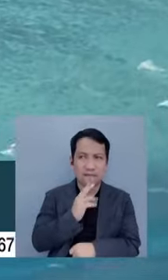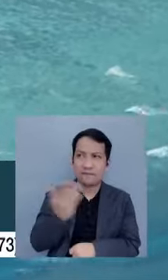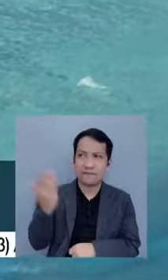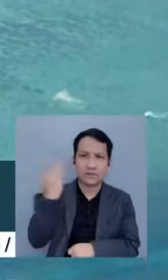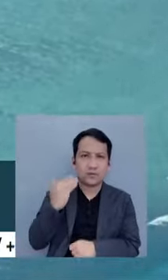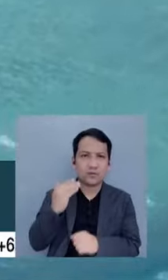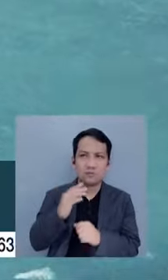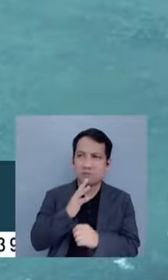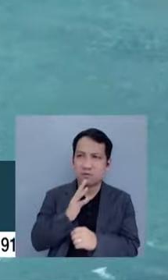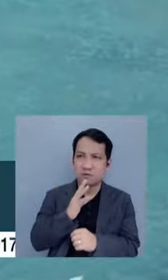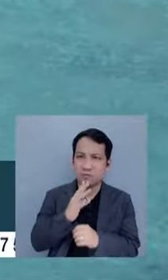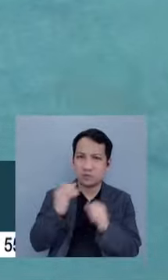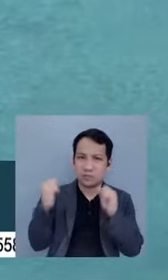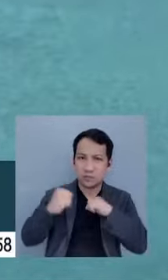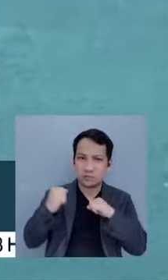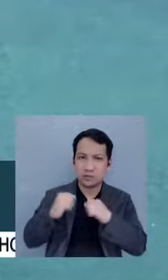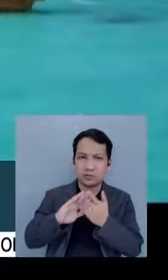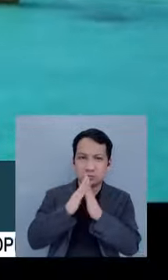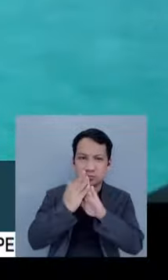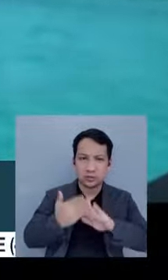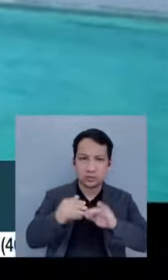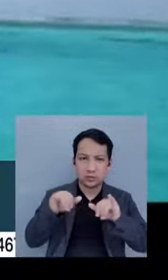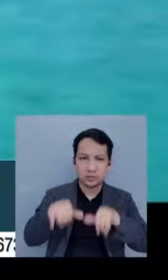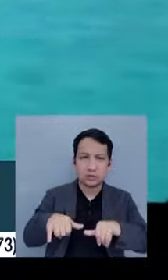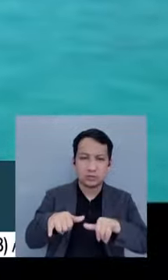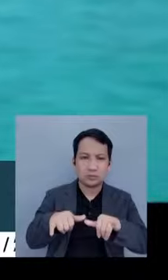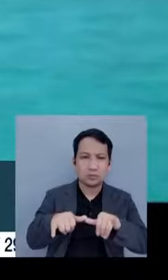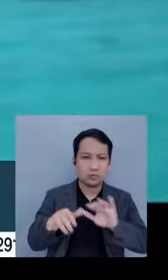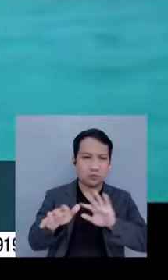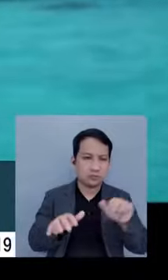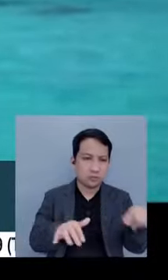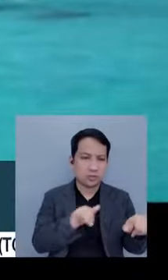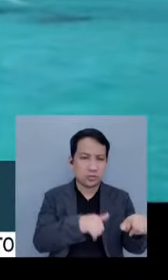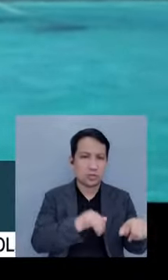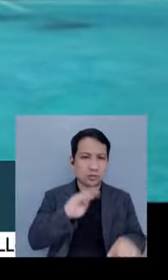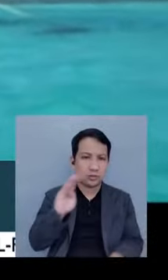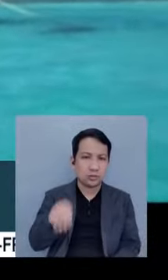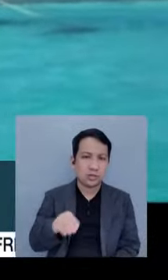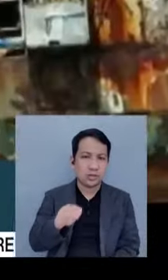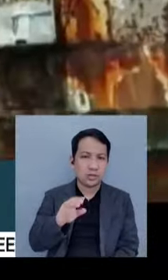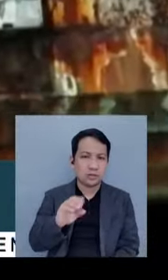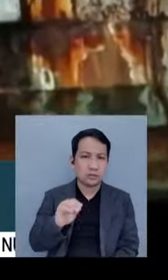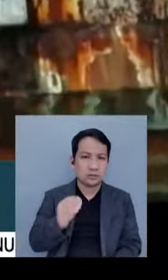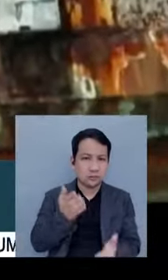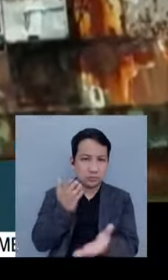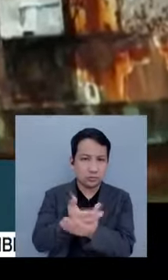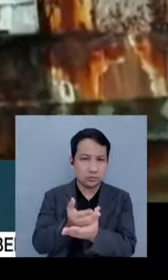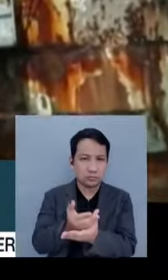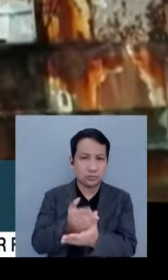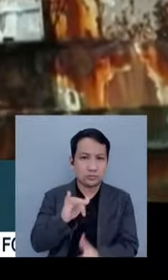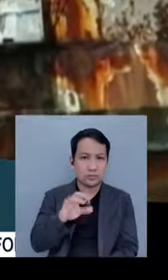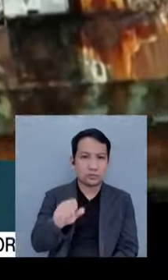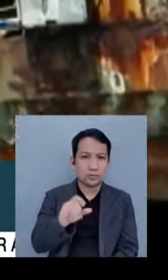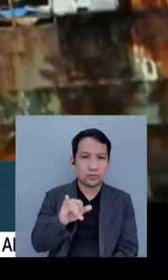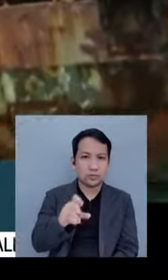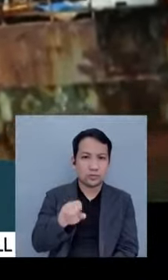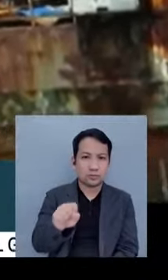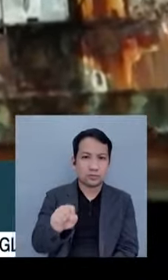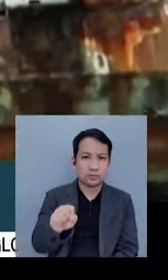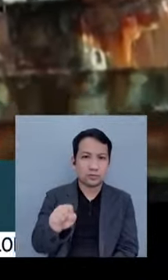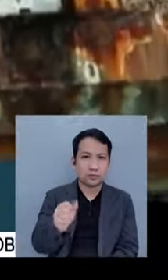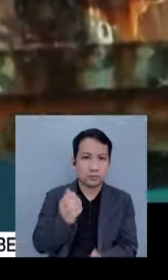to maintain the status quo in Ayungan Shoal. Manila's sole military outpost, the rusting BRP Sierra Madre, is located